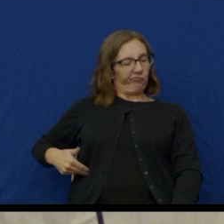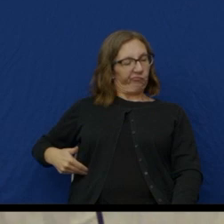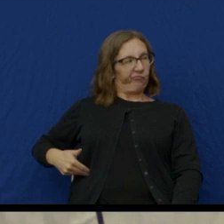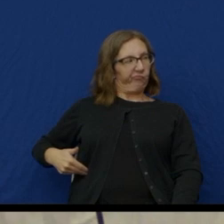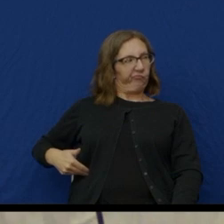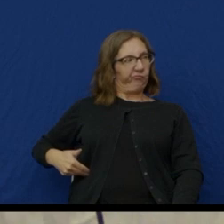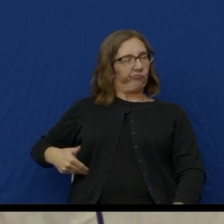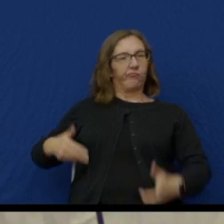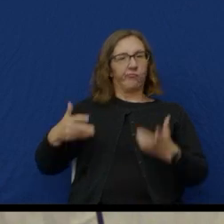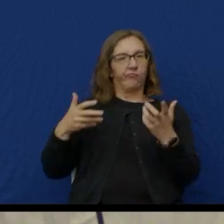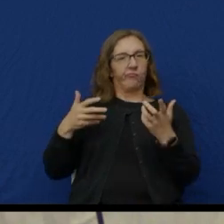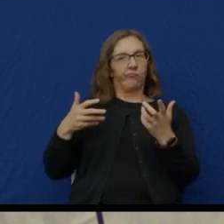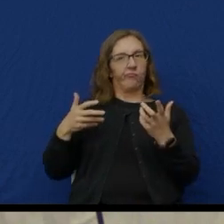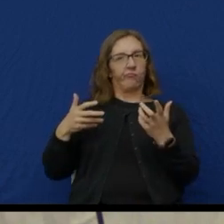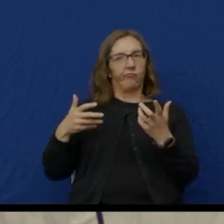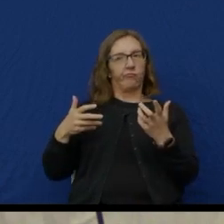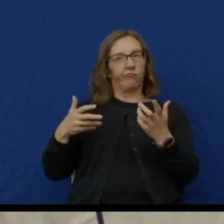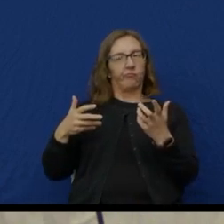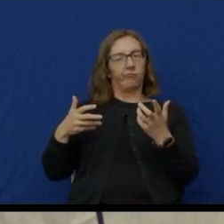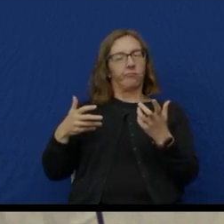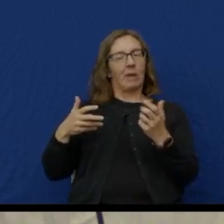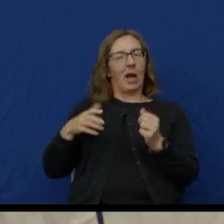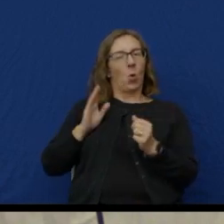kidding ourselves if we weren't going to see that happen. So,